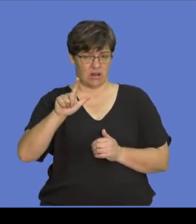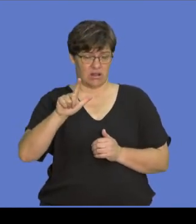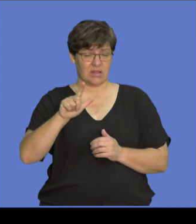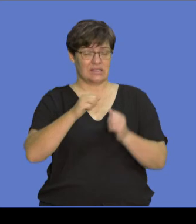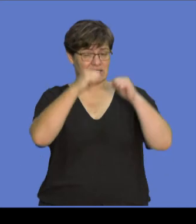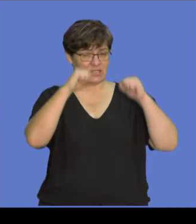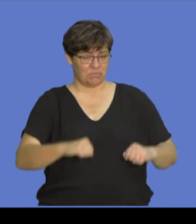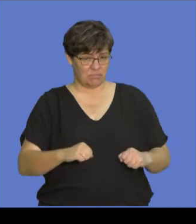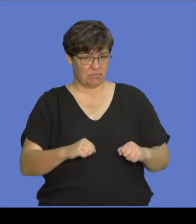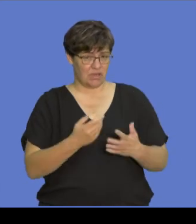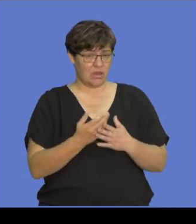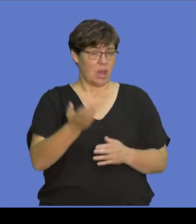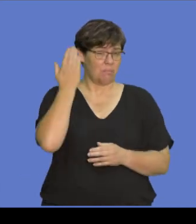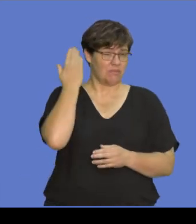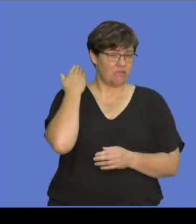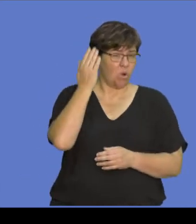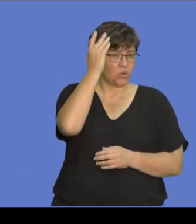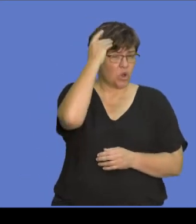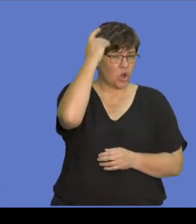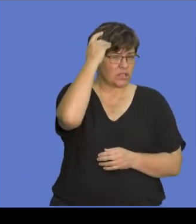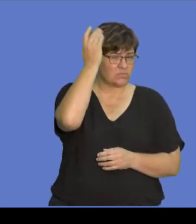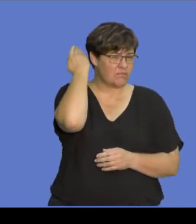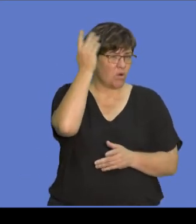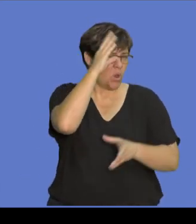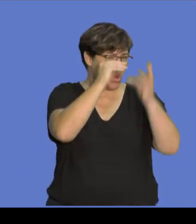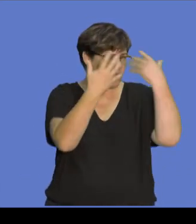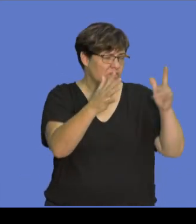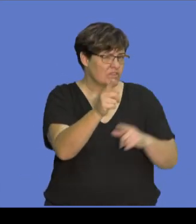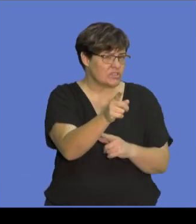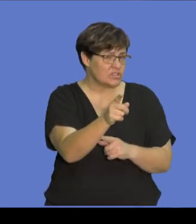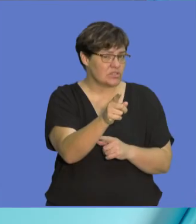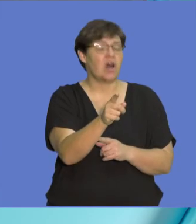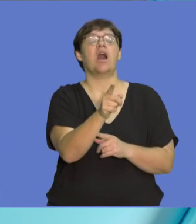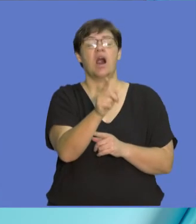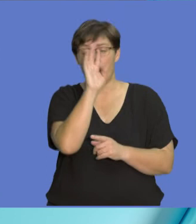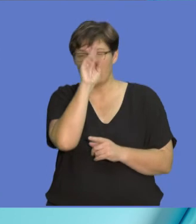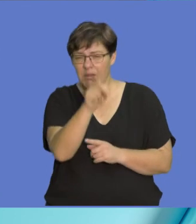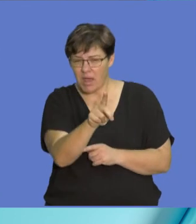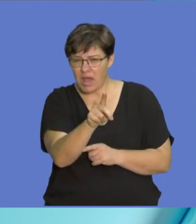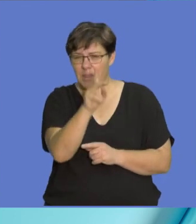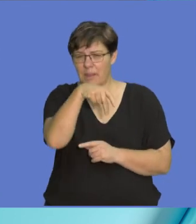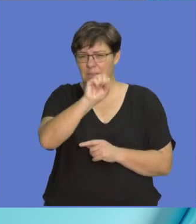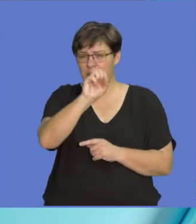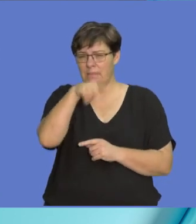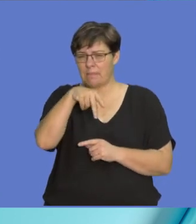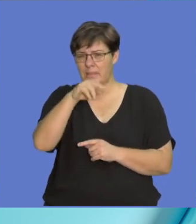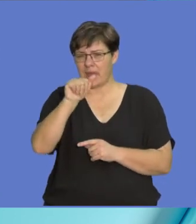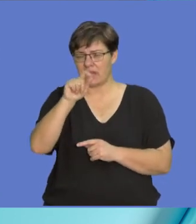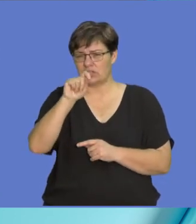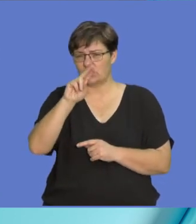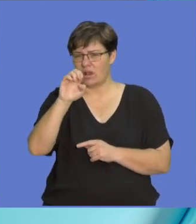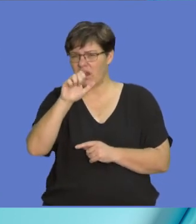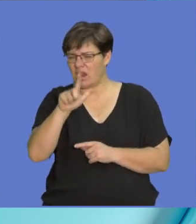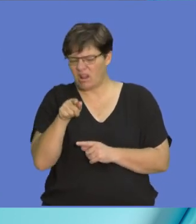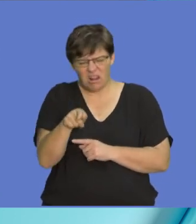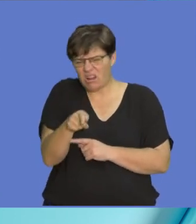of your previous learning experience. Remember, you dealt with the Perpetual Inventory system. What is the